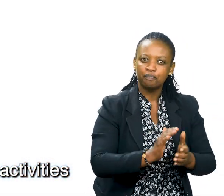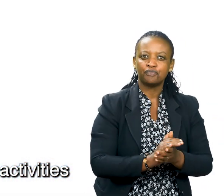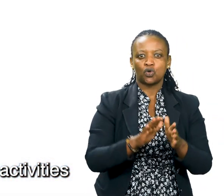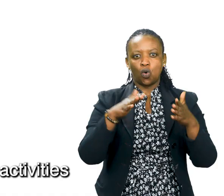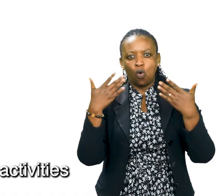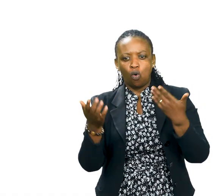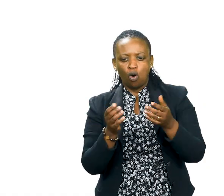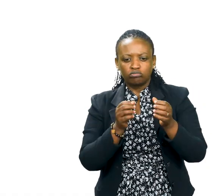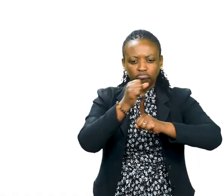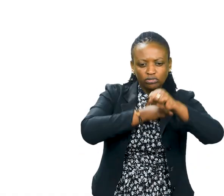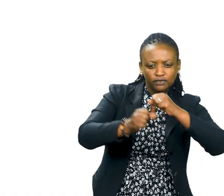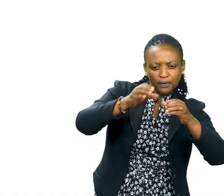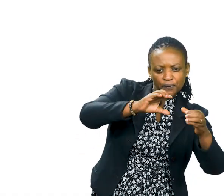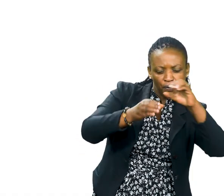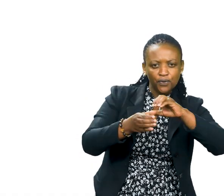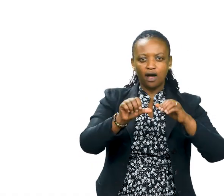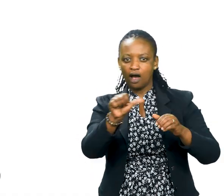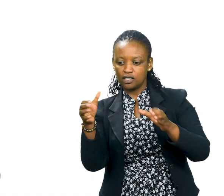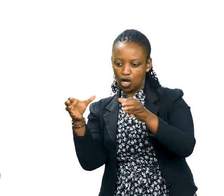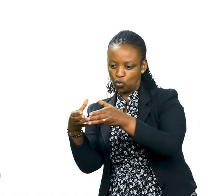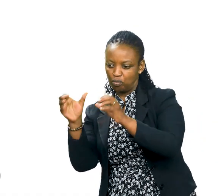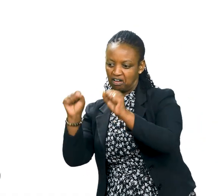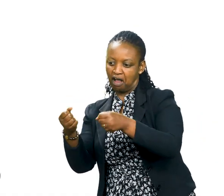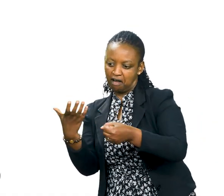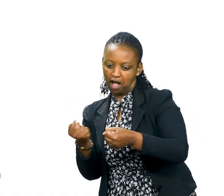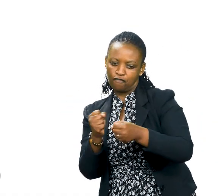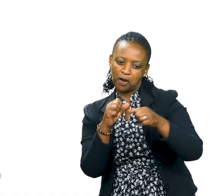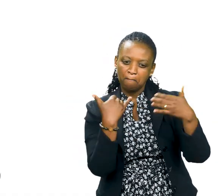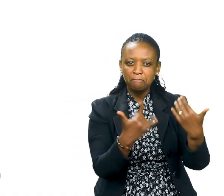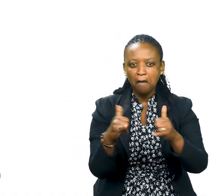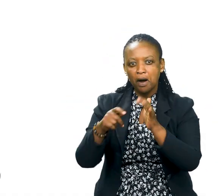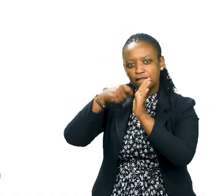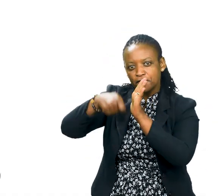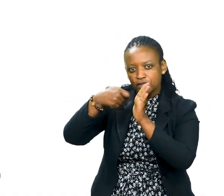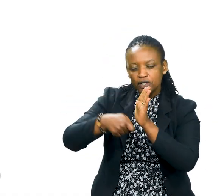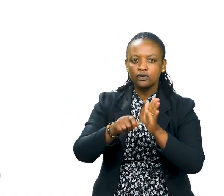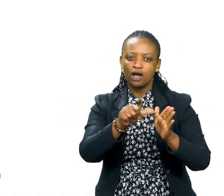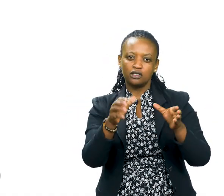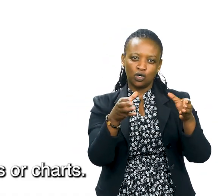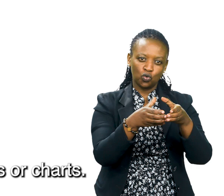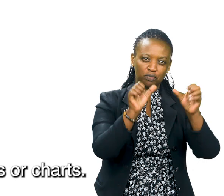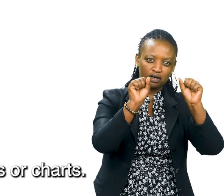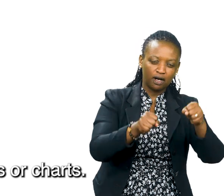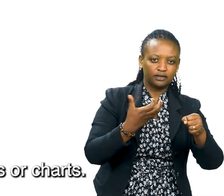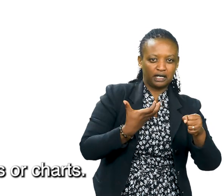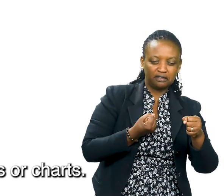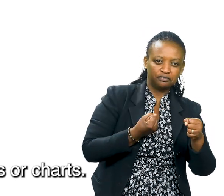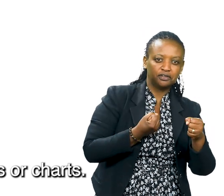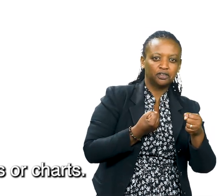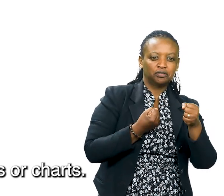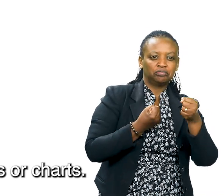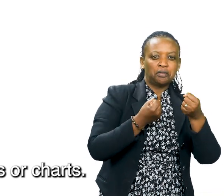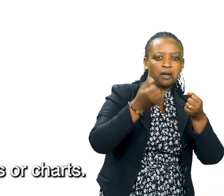hands-on activities or experiment. Another group can have playing video. Another group